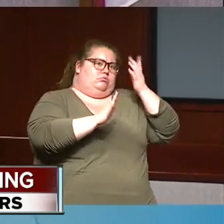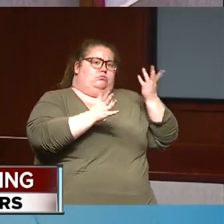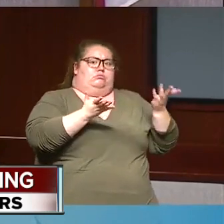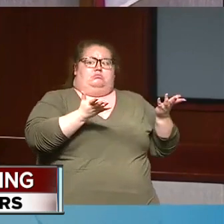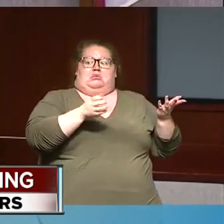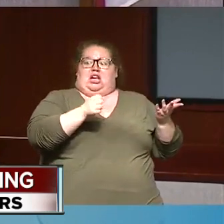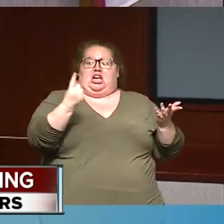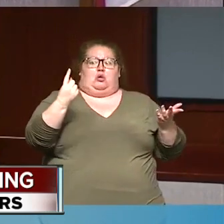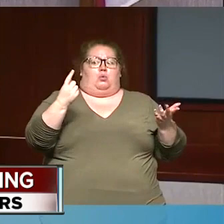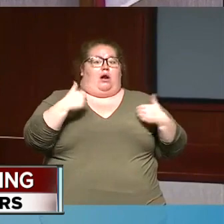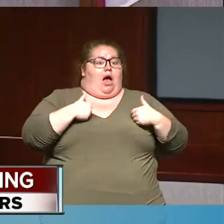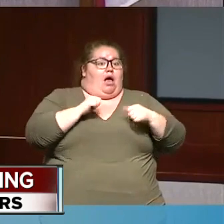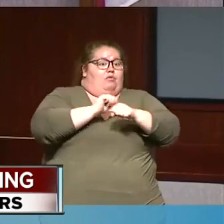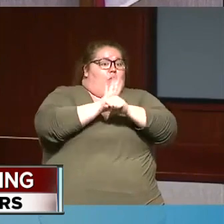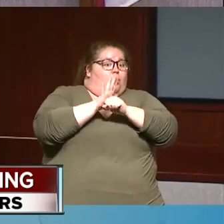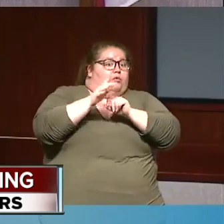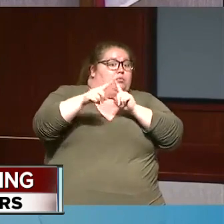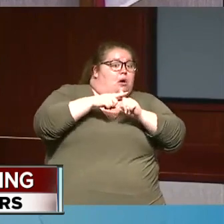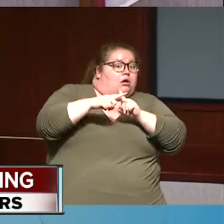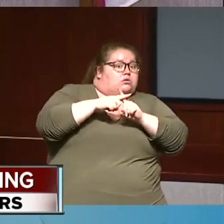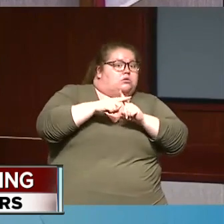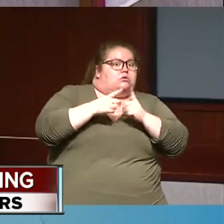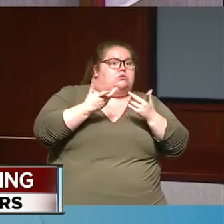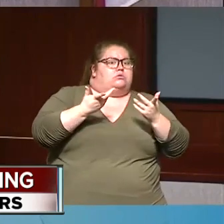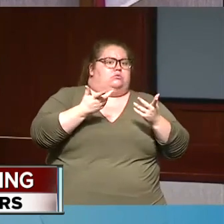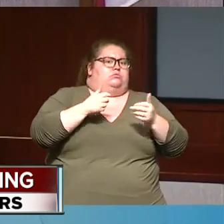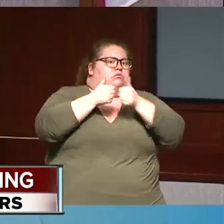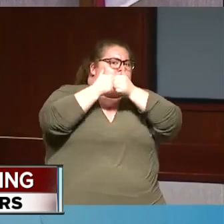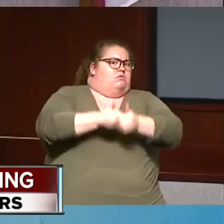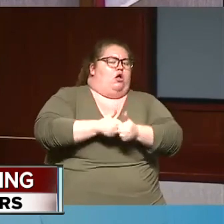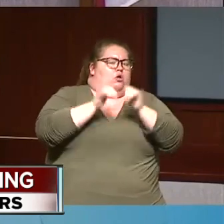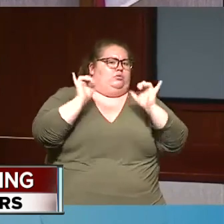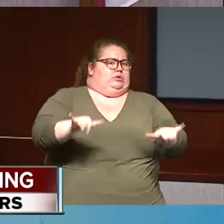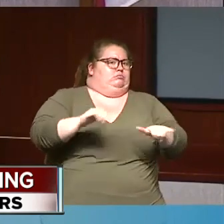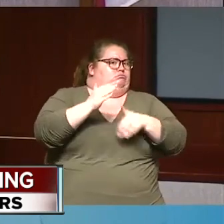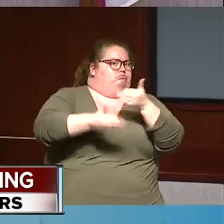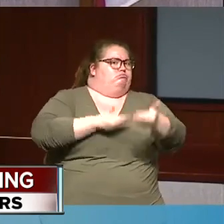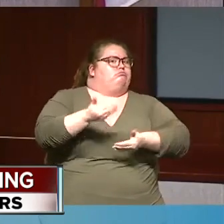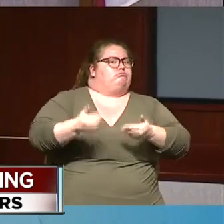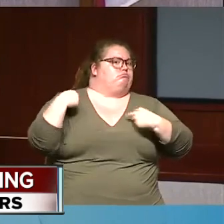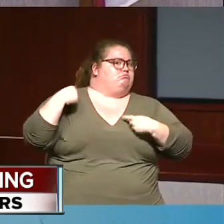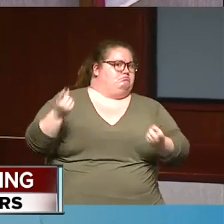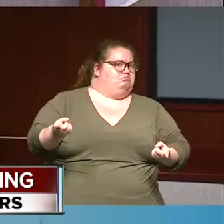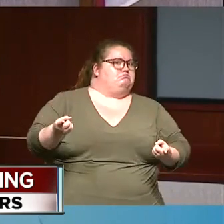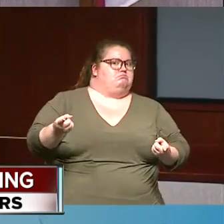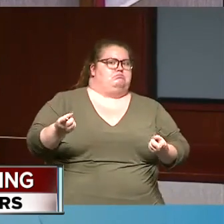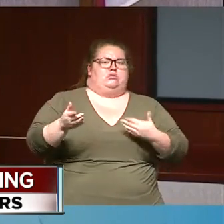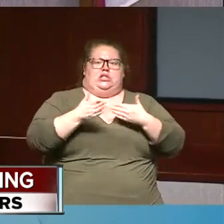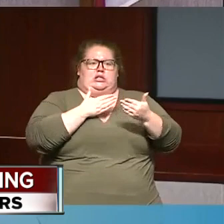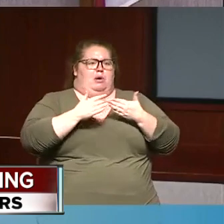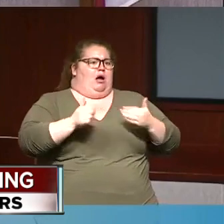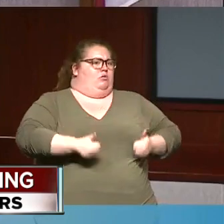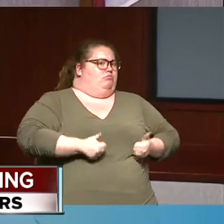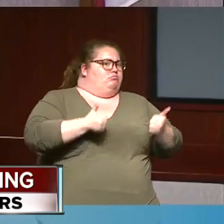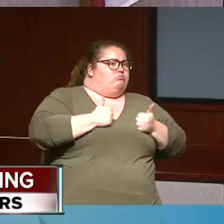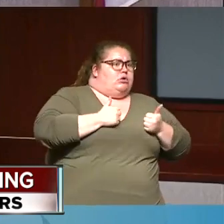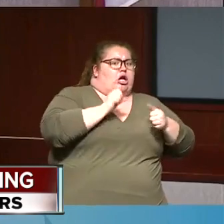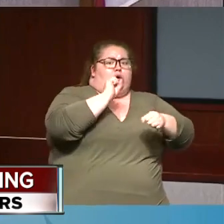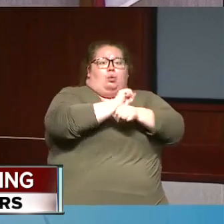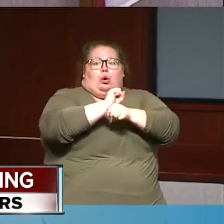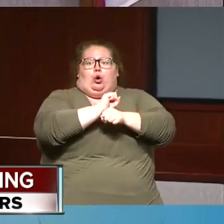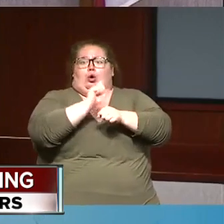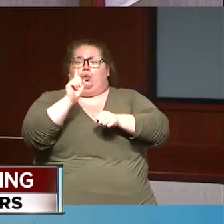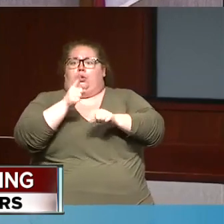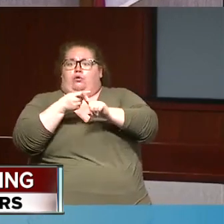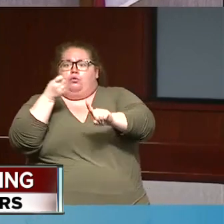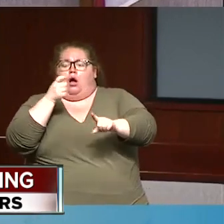to be positive, we follow the same procedures we always do, regardless of where you live or where you work or where you're